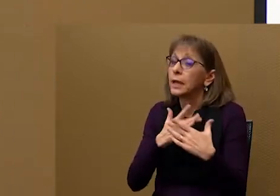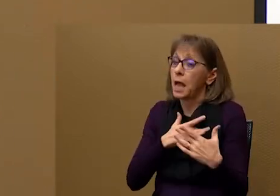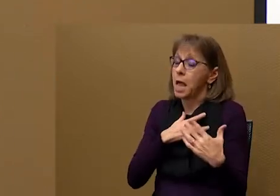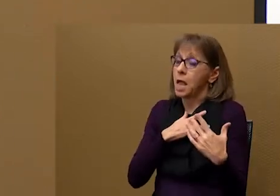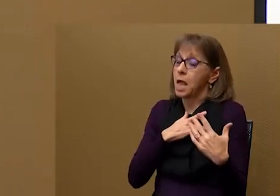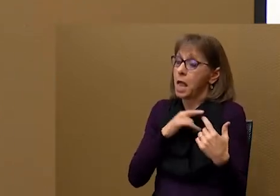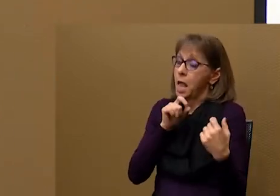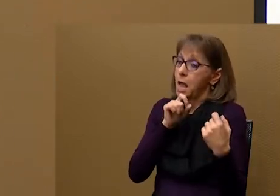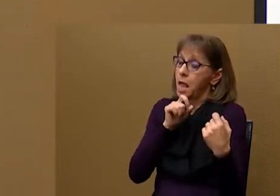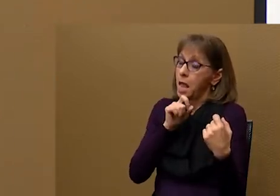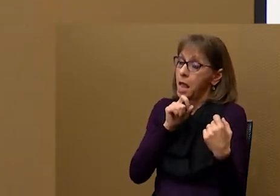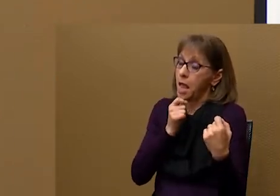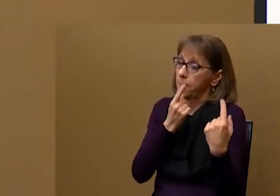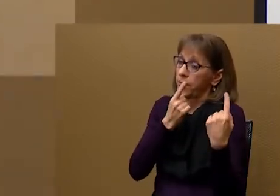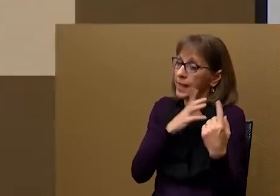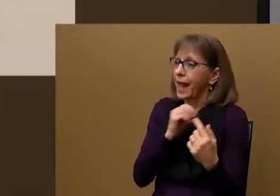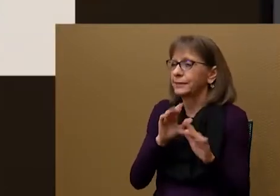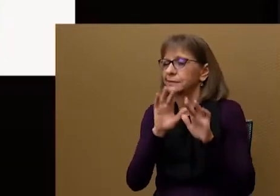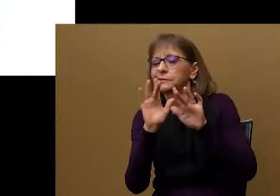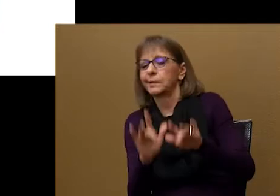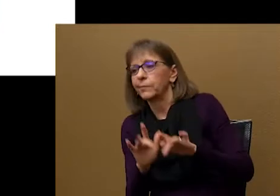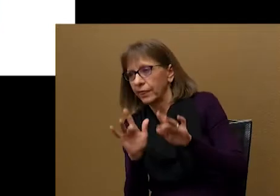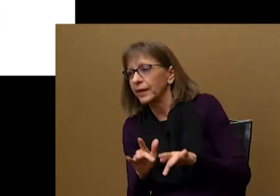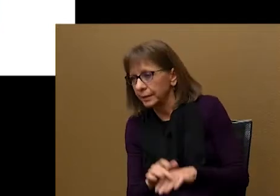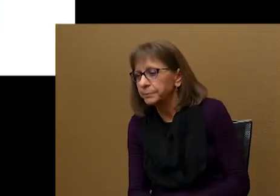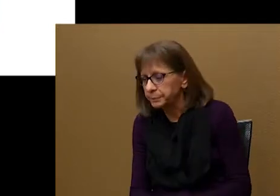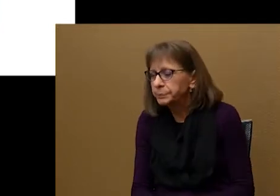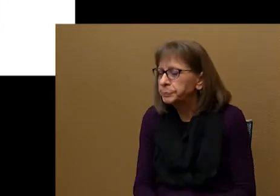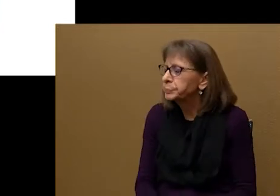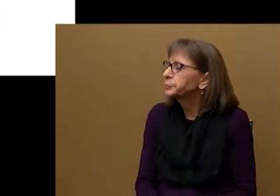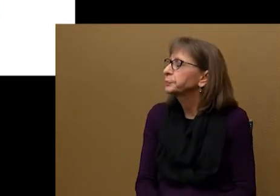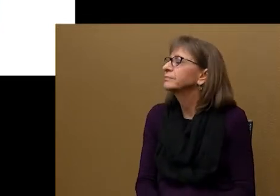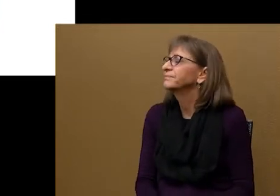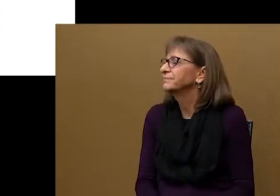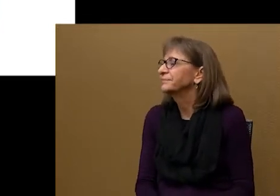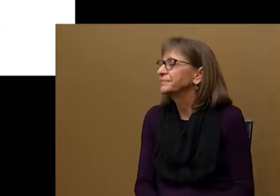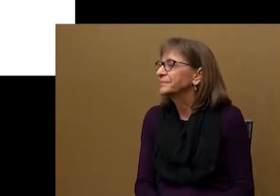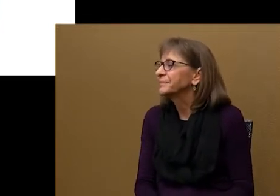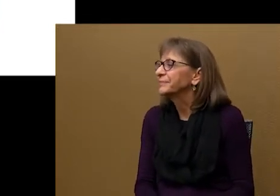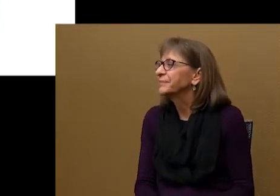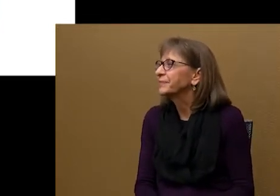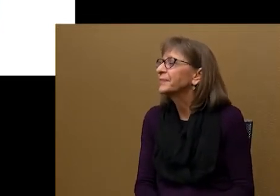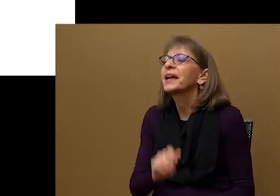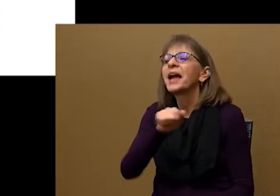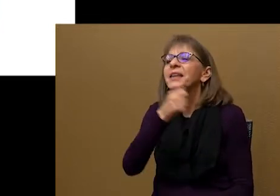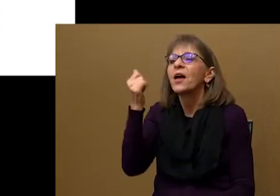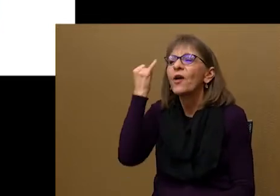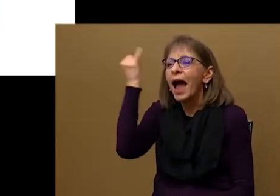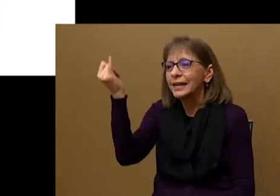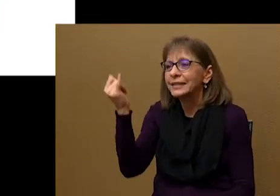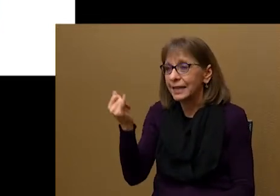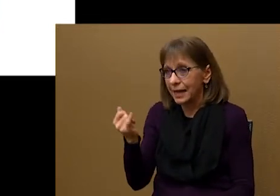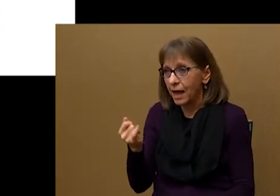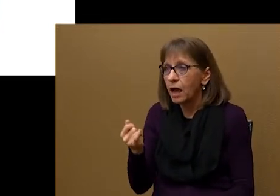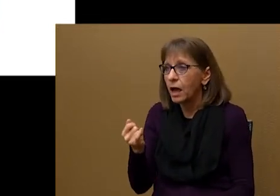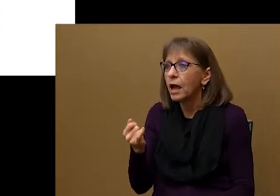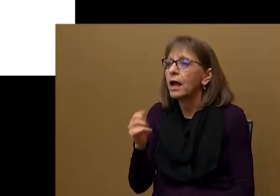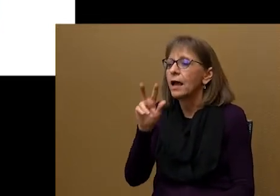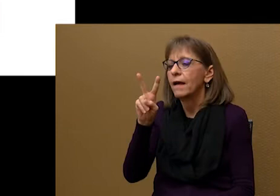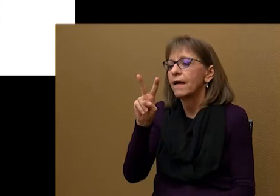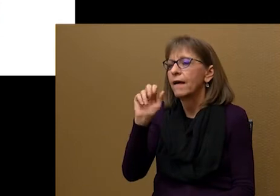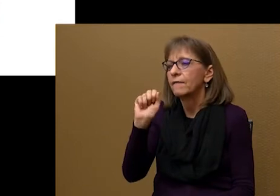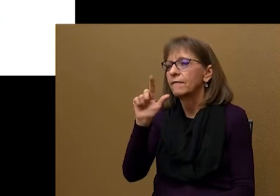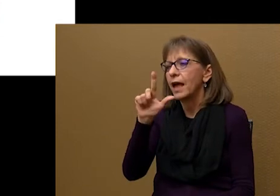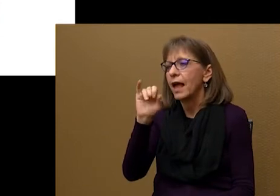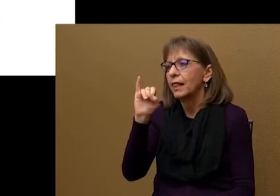And the difference between empathy and sympathy. So a good way I have to introduce this, and then there's another concept